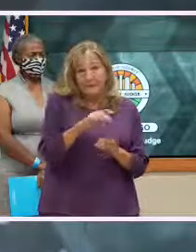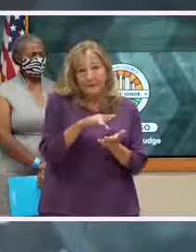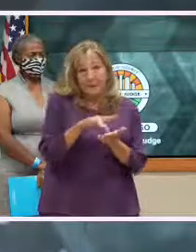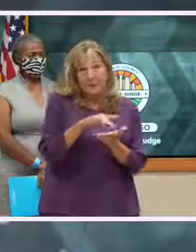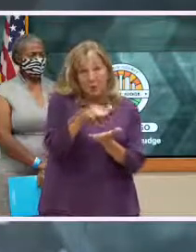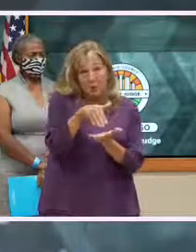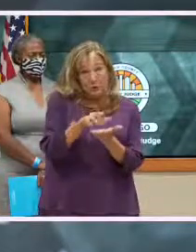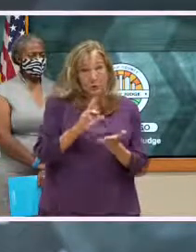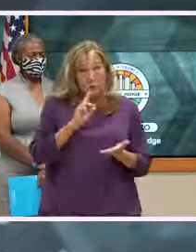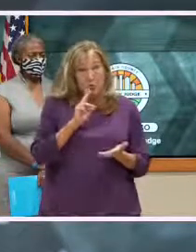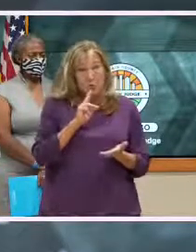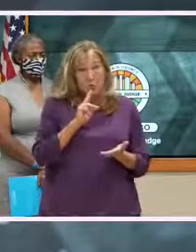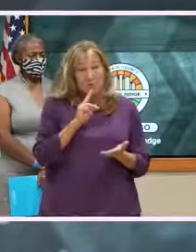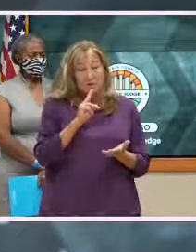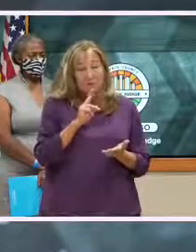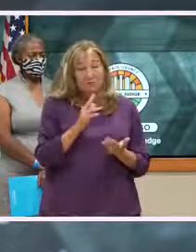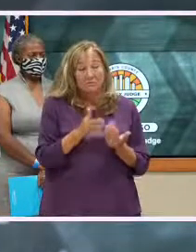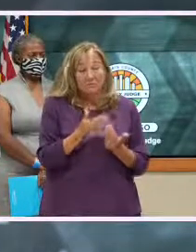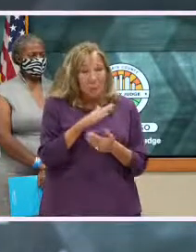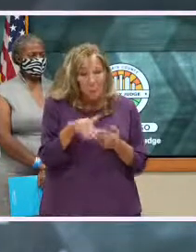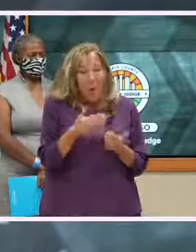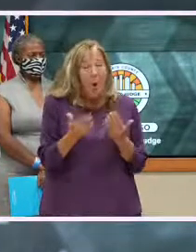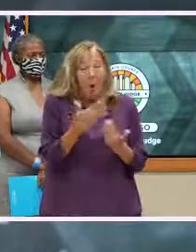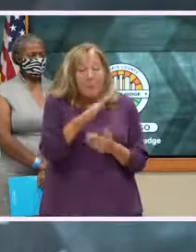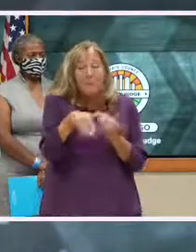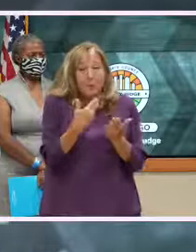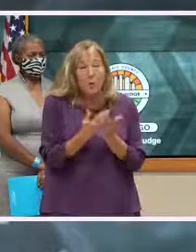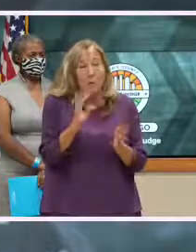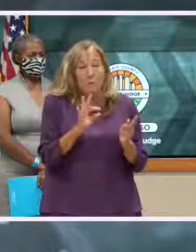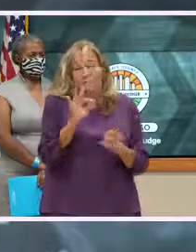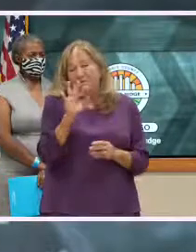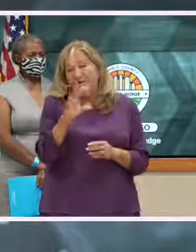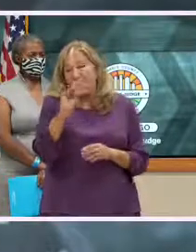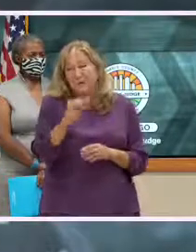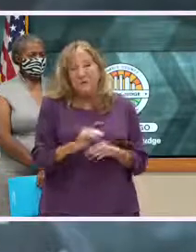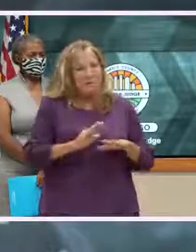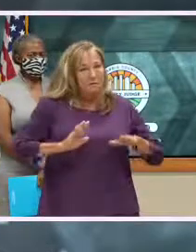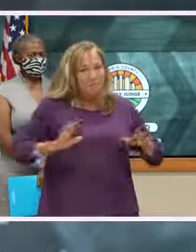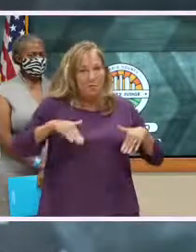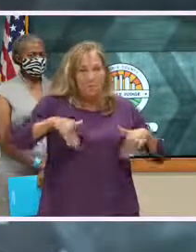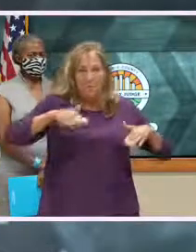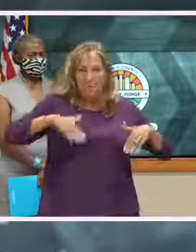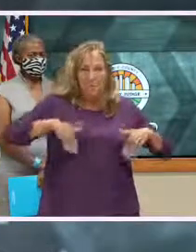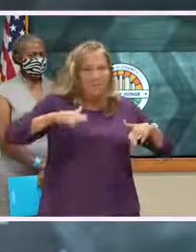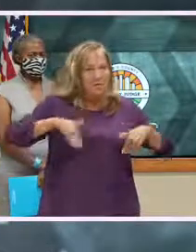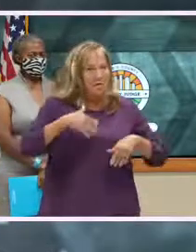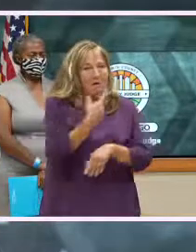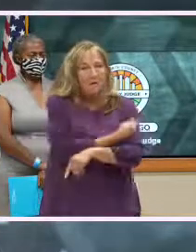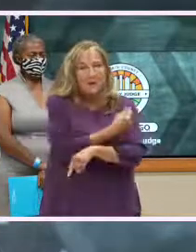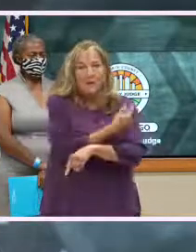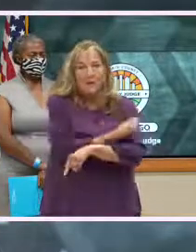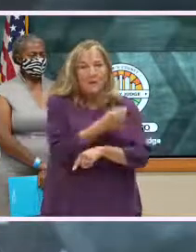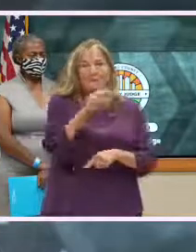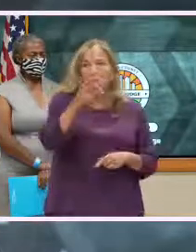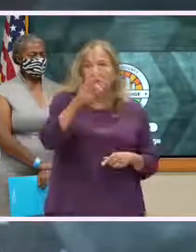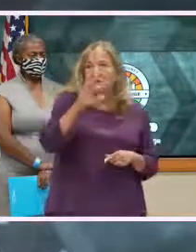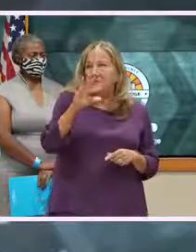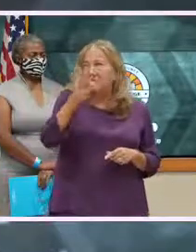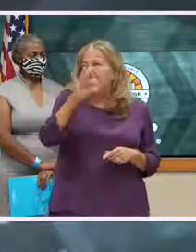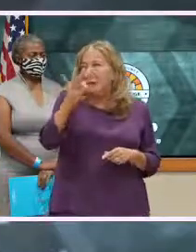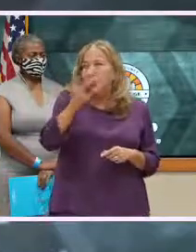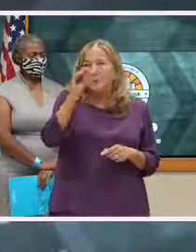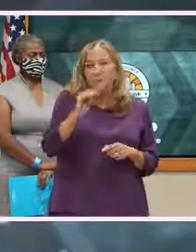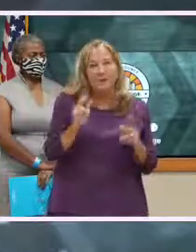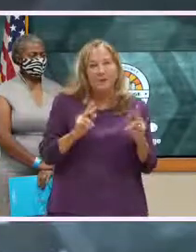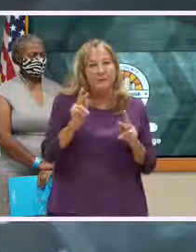are unvaccinated. Easily over 95%, maybe getting up to 99%. And 99%